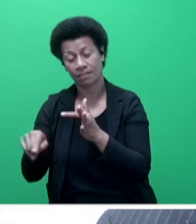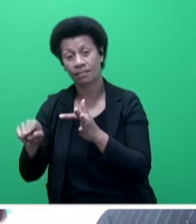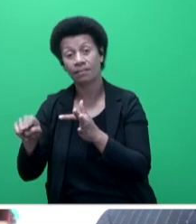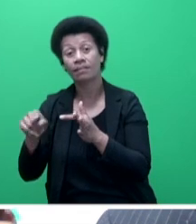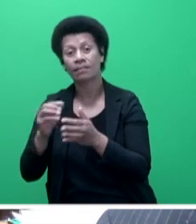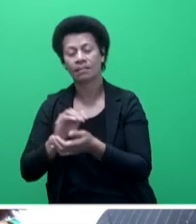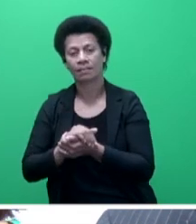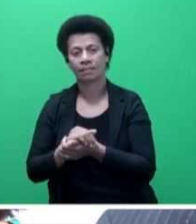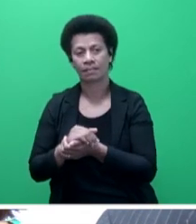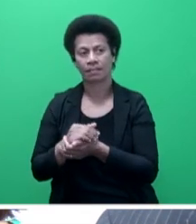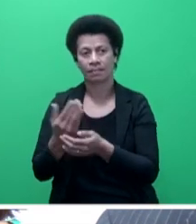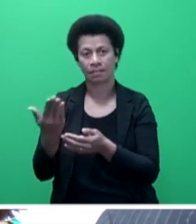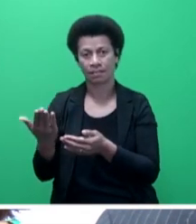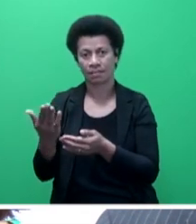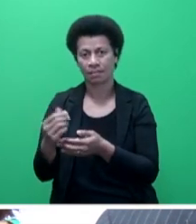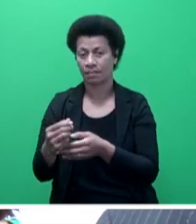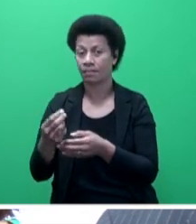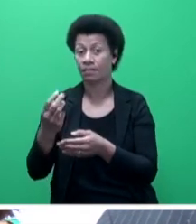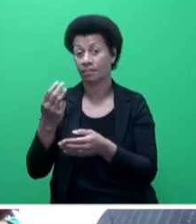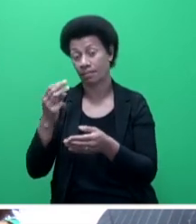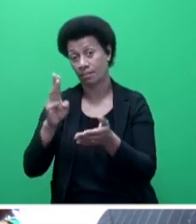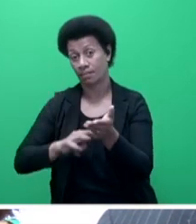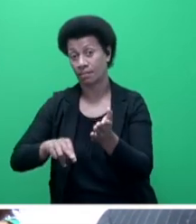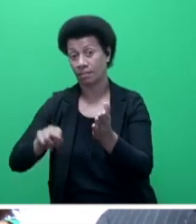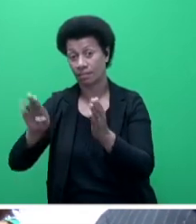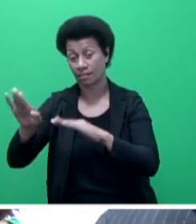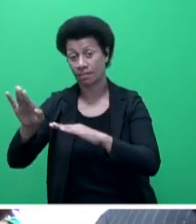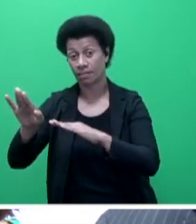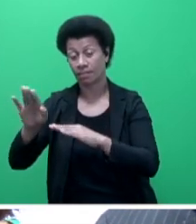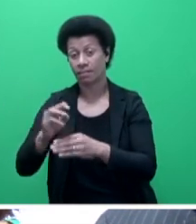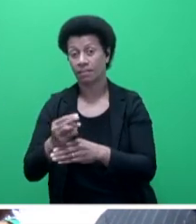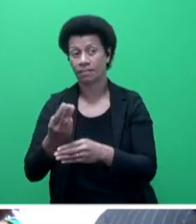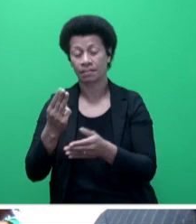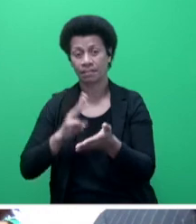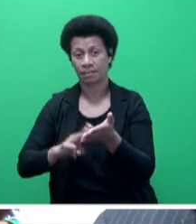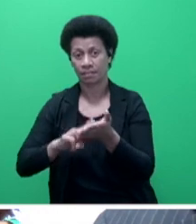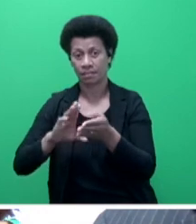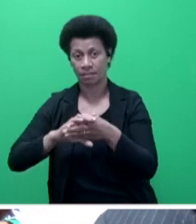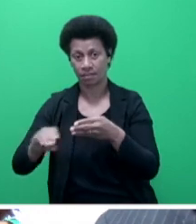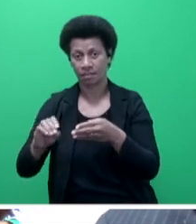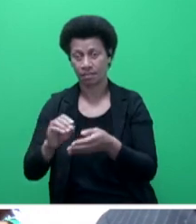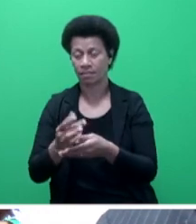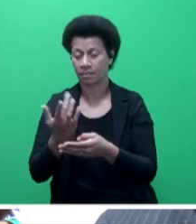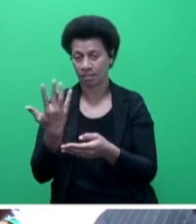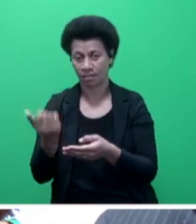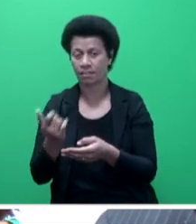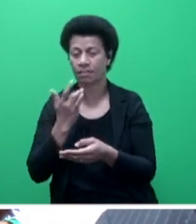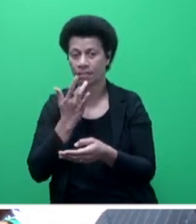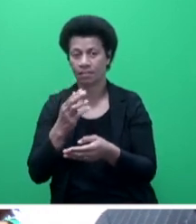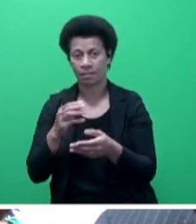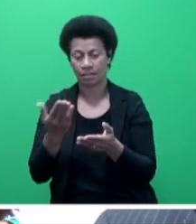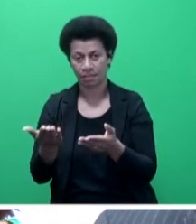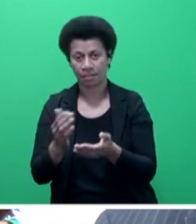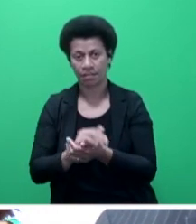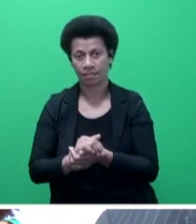is a minimum of New Zealand $3 million equity or debt, but to have that type of money. Maintenance of $1